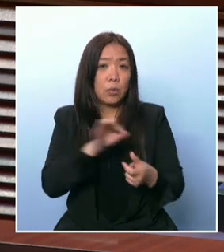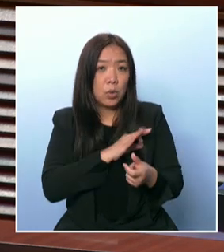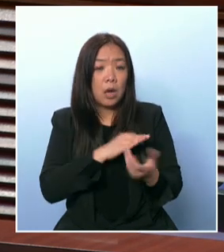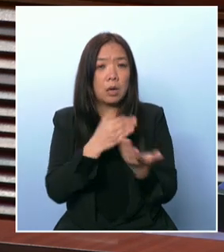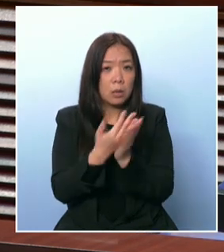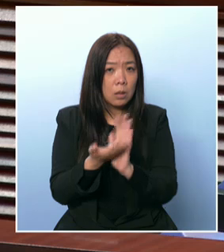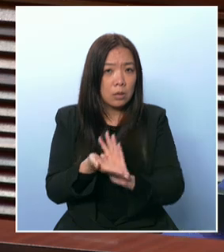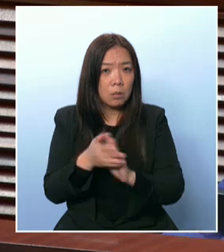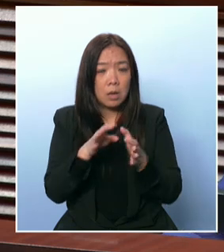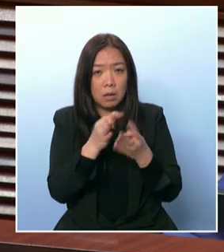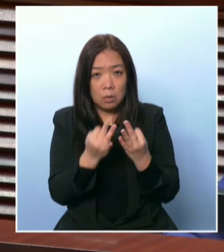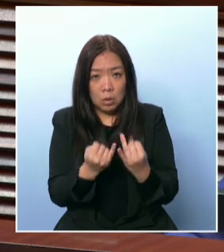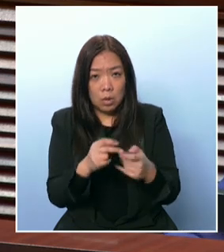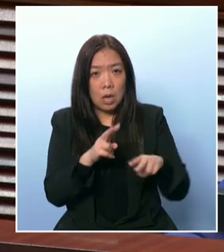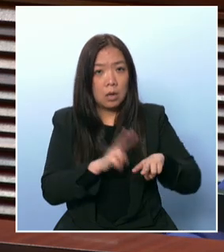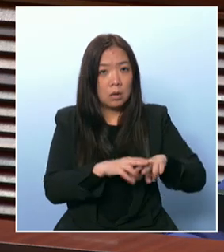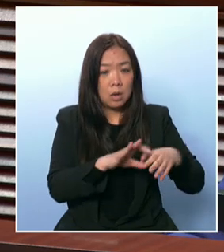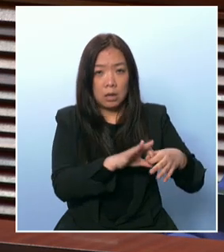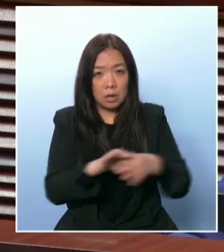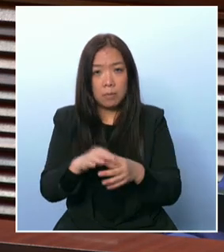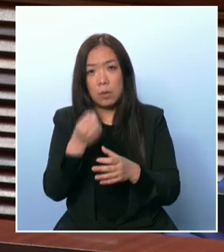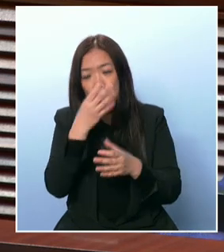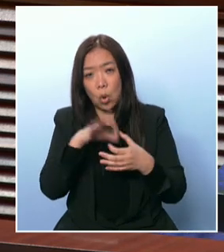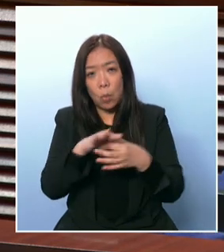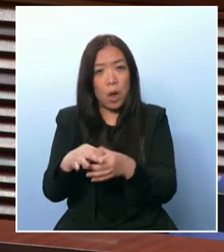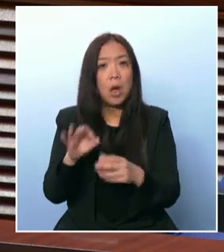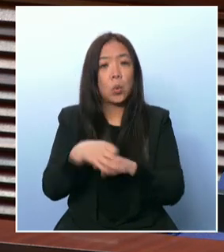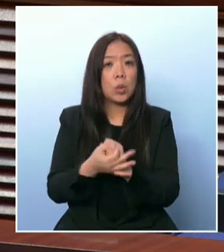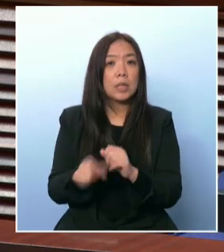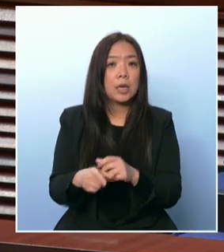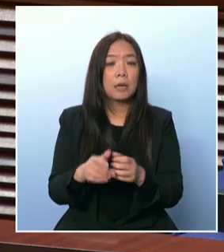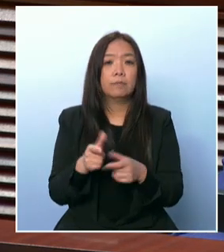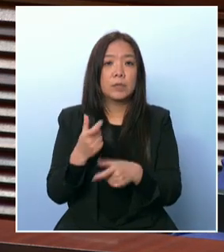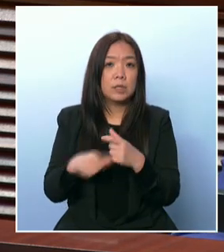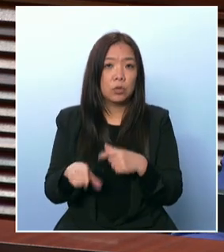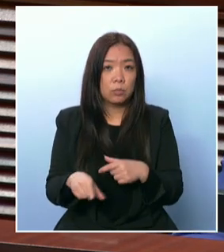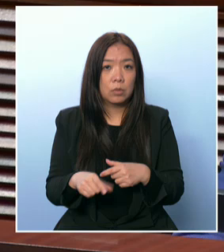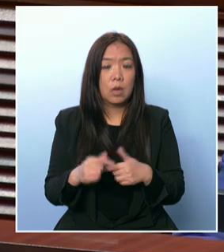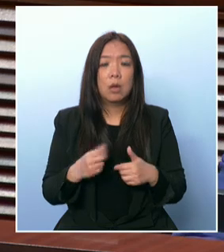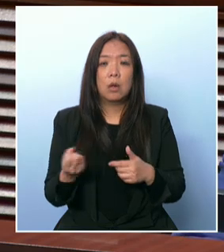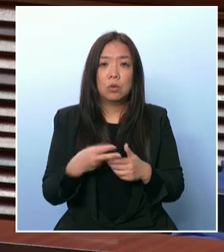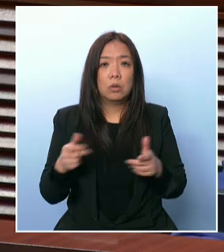organize large-scale international events regularly so as to link up the markets?